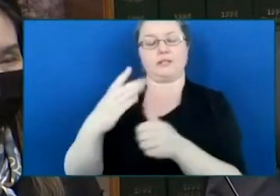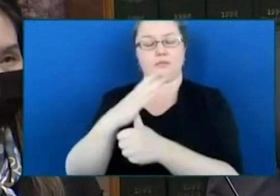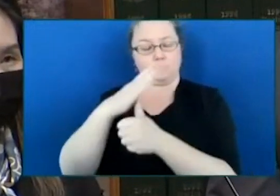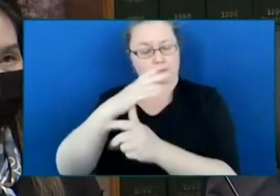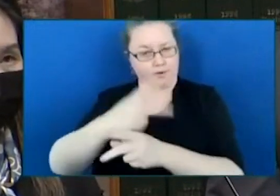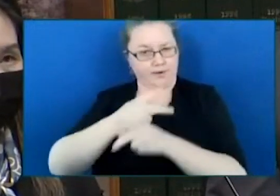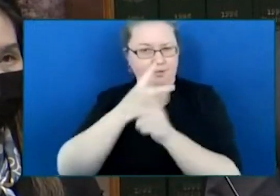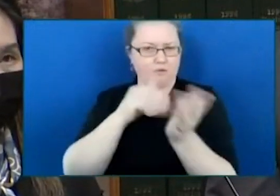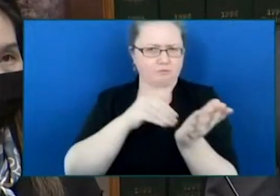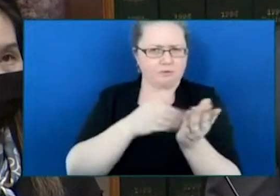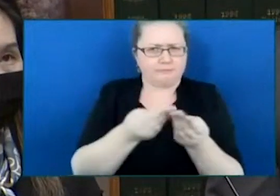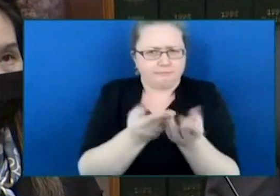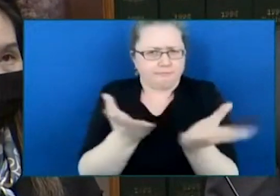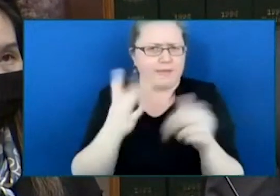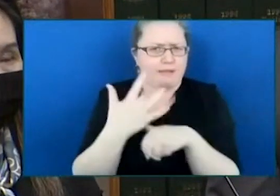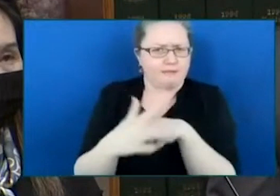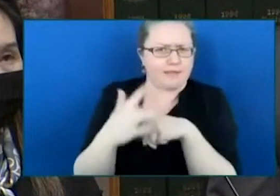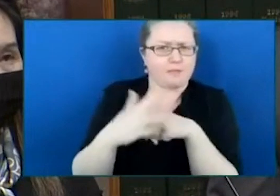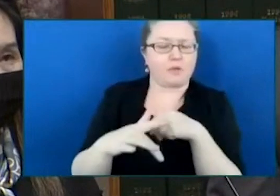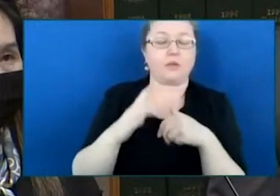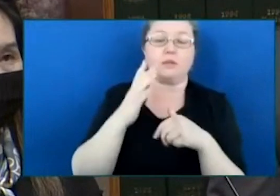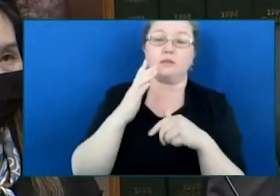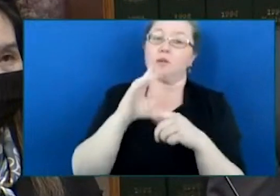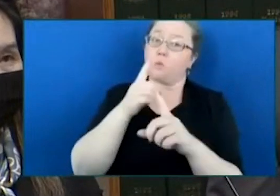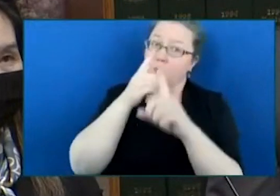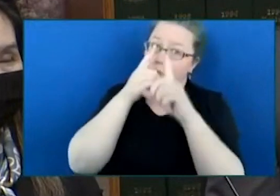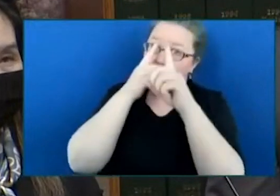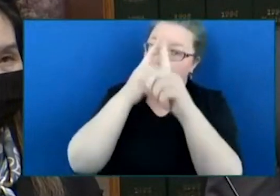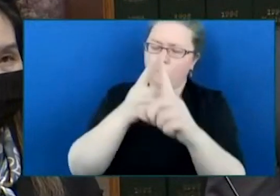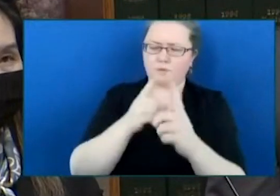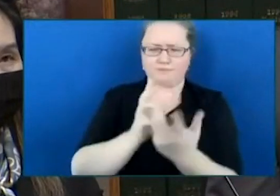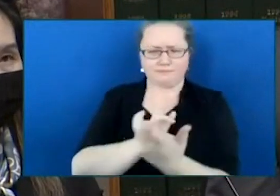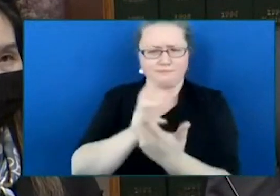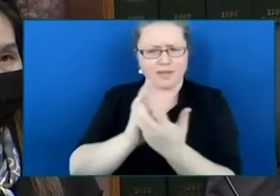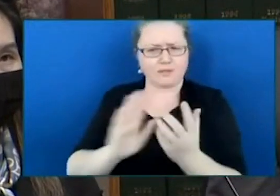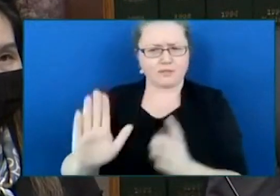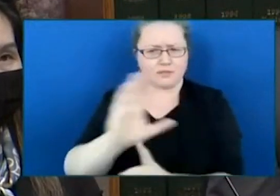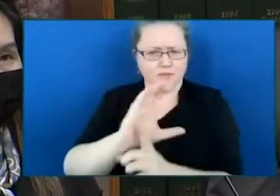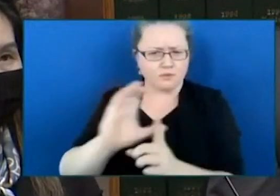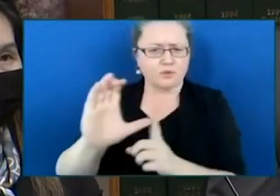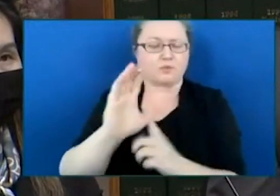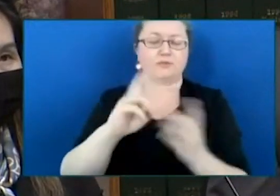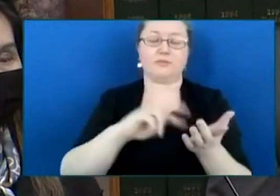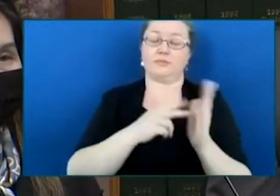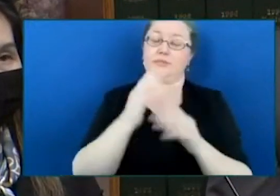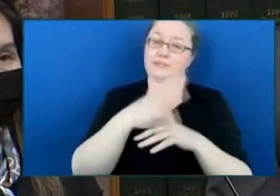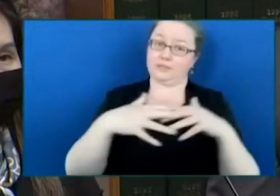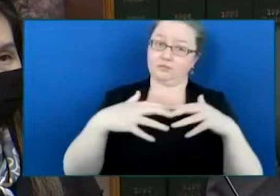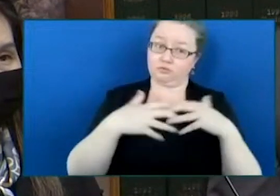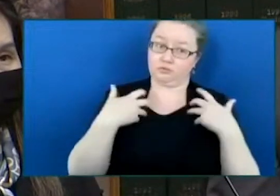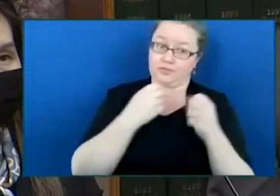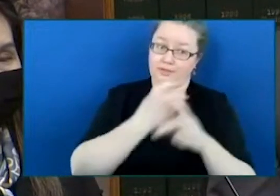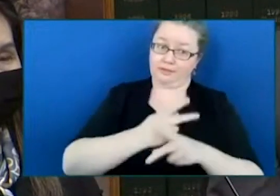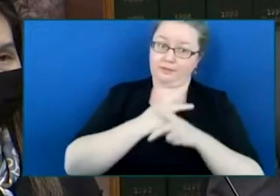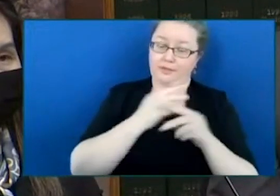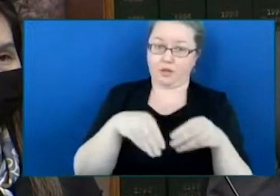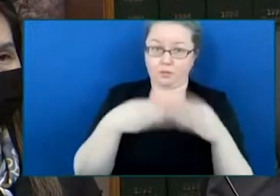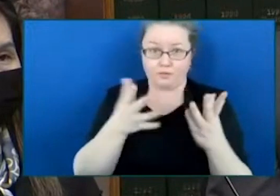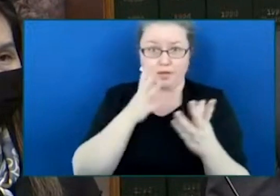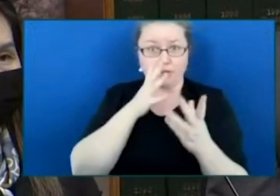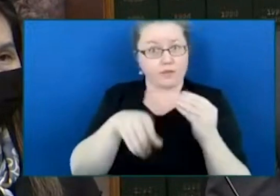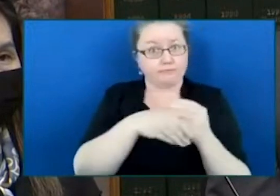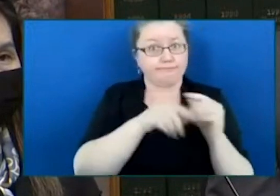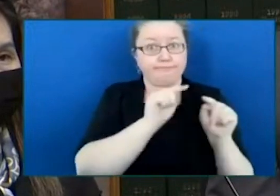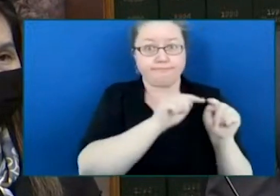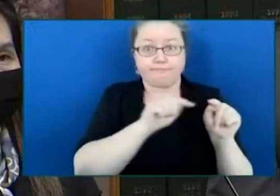bring culturally safe care closer to home, Budget 2022 will add traditional Indigenous health providers to local primary care teams. We are